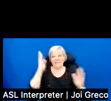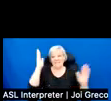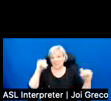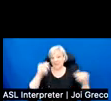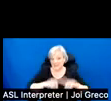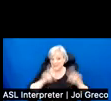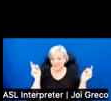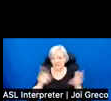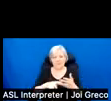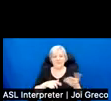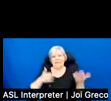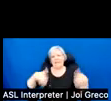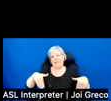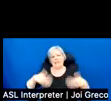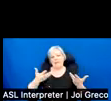disciplines.